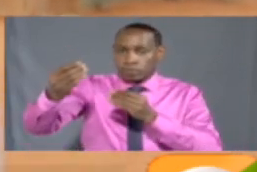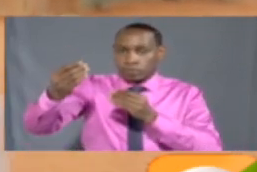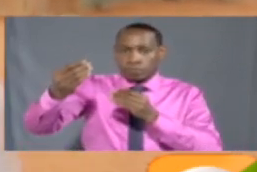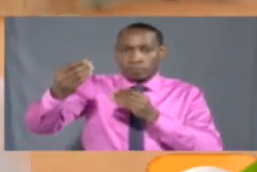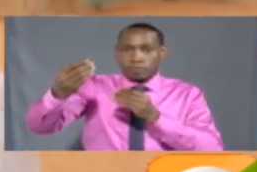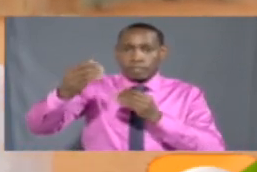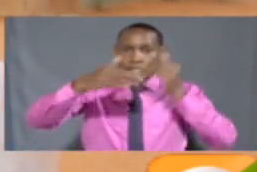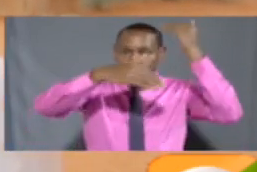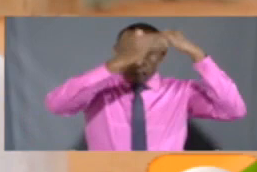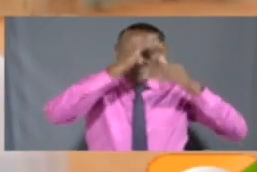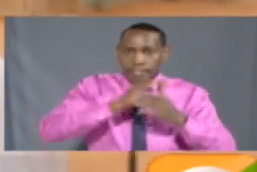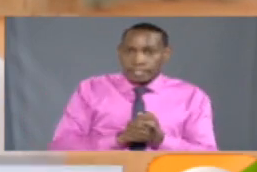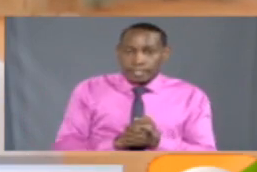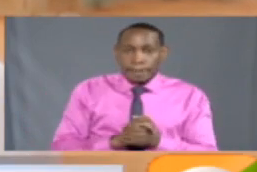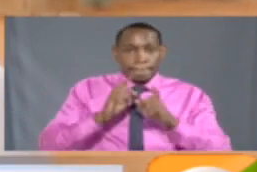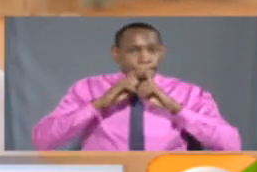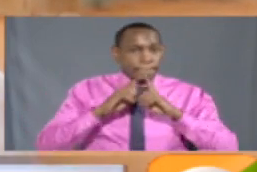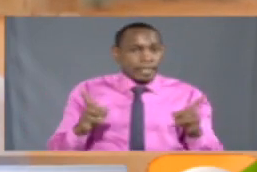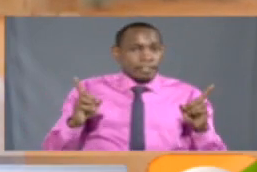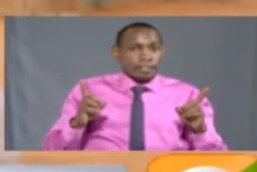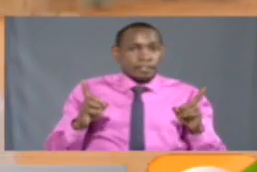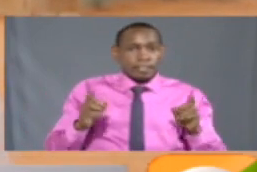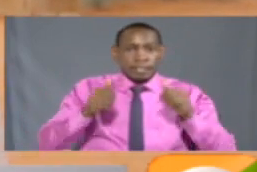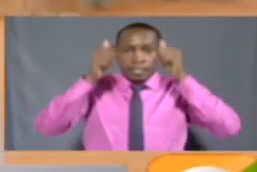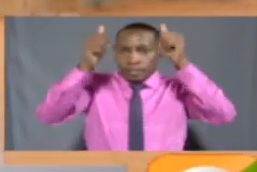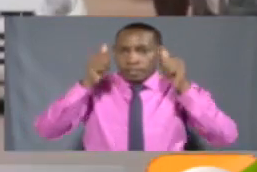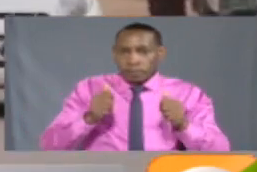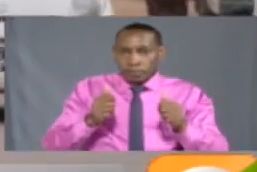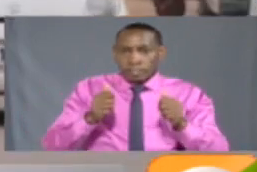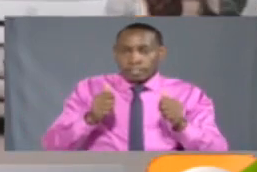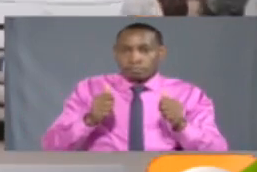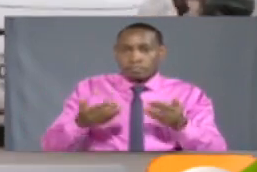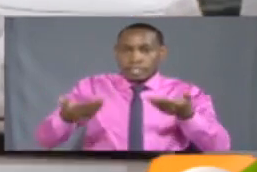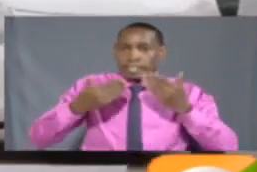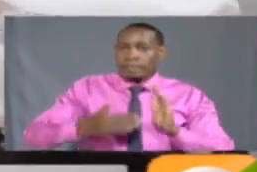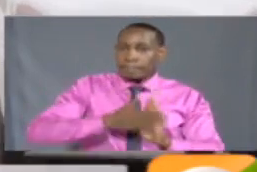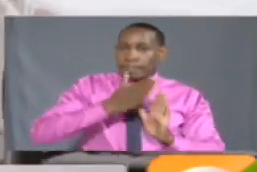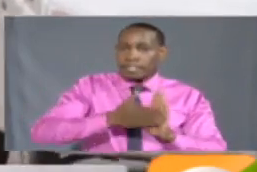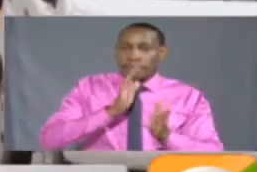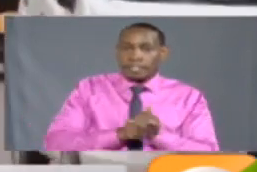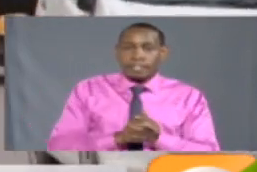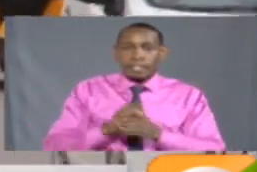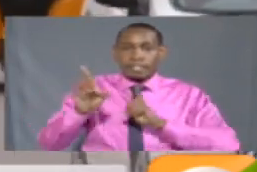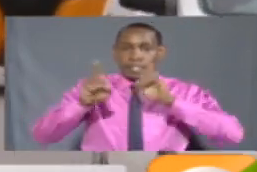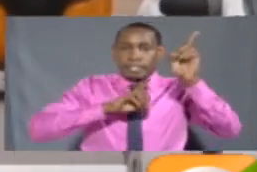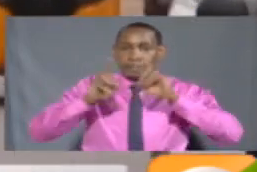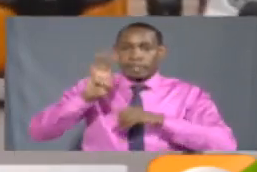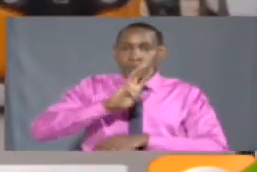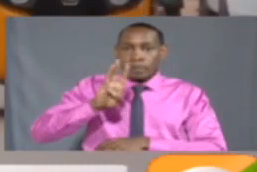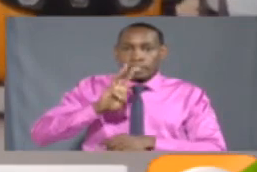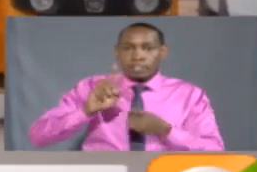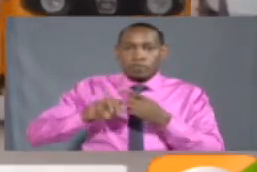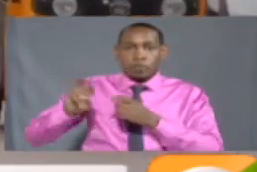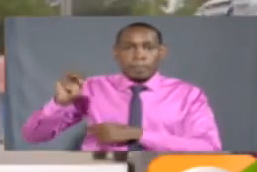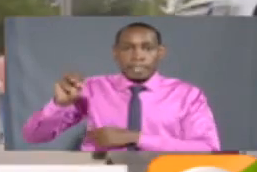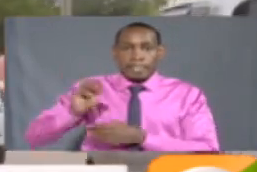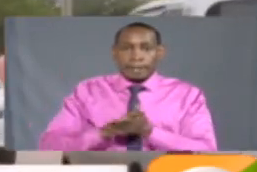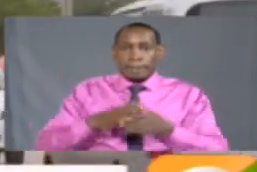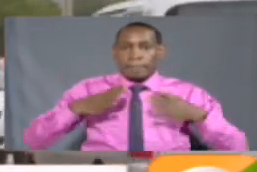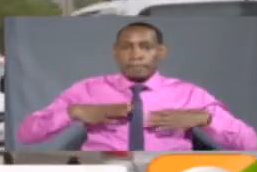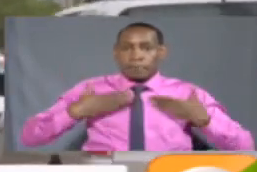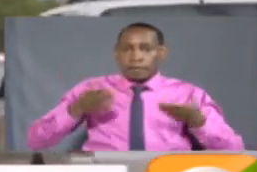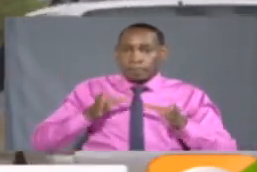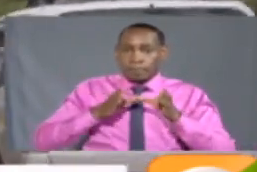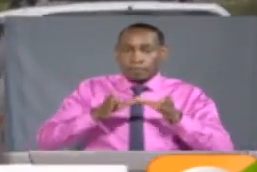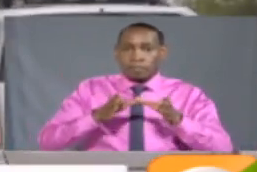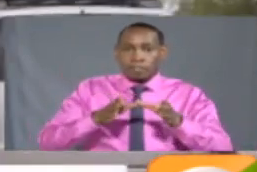in the university, but the notice came so abruptly. To travel to Wajir from Mandera, travelers are now